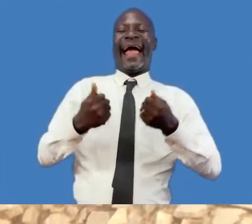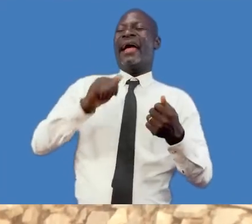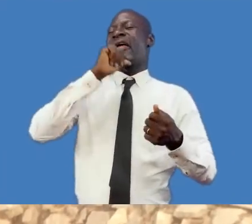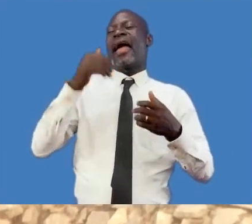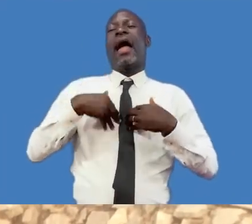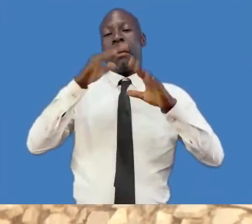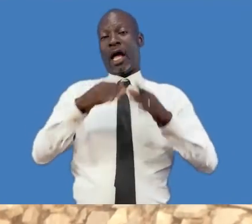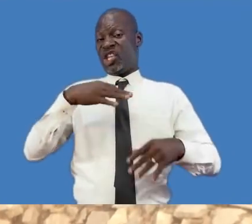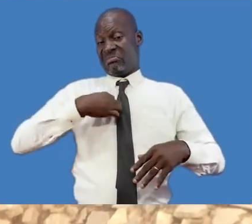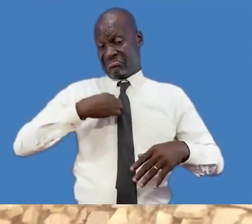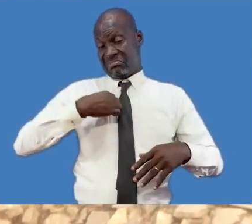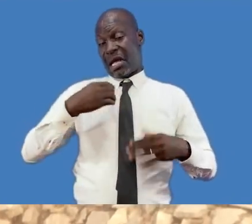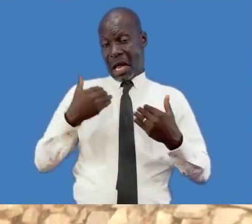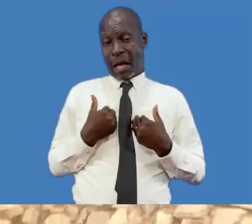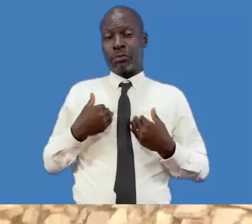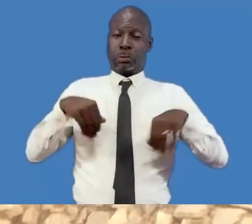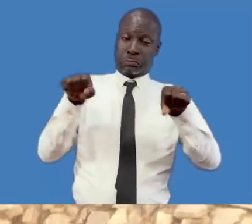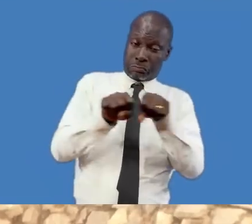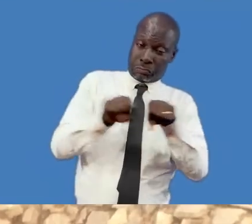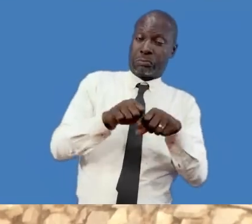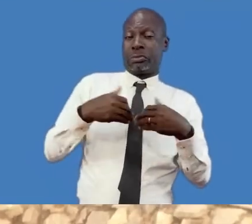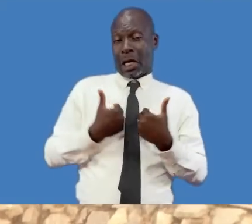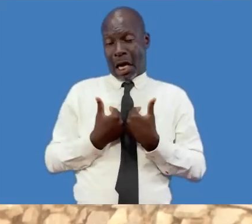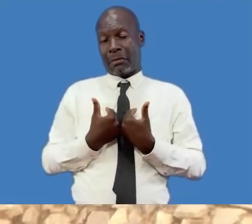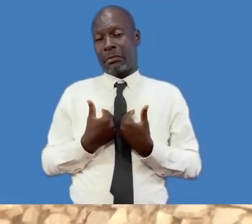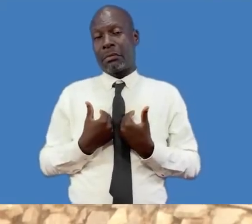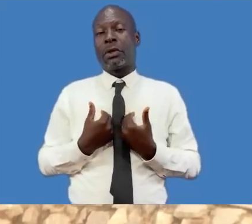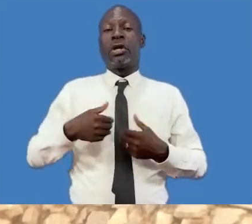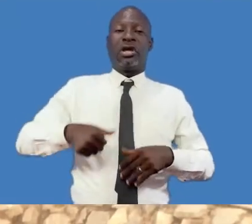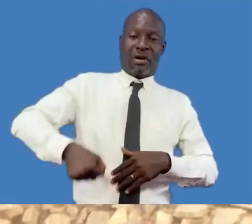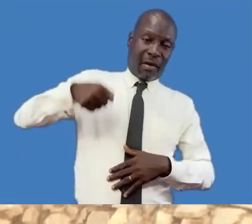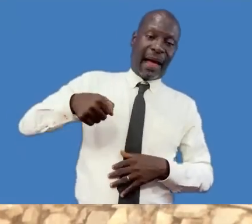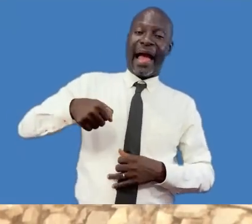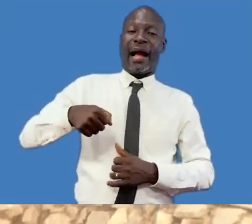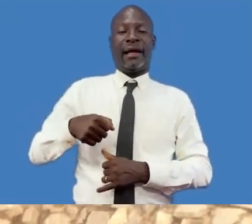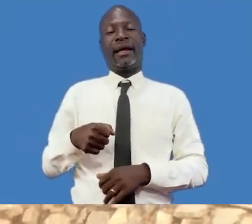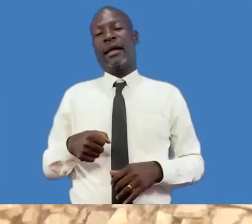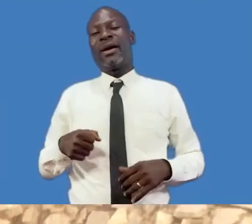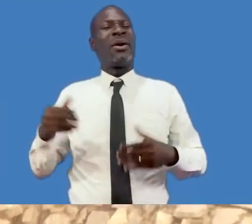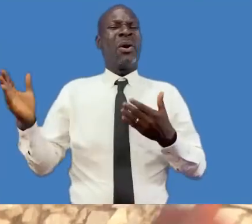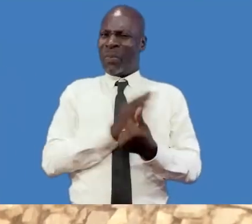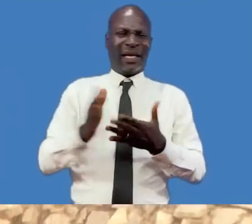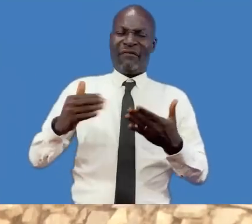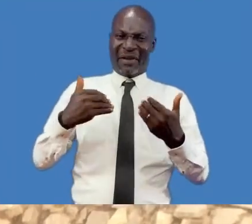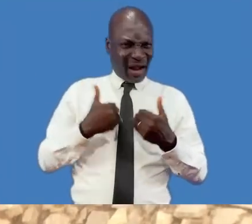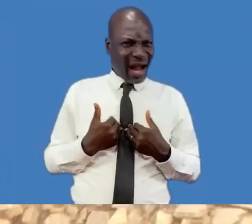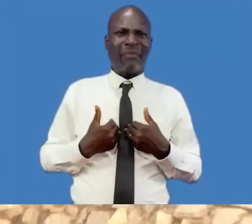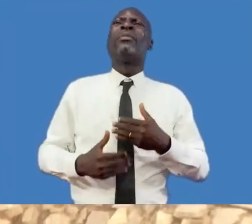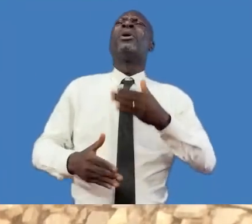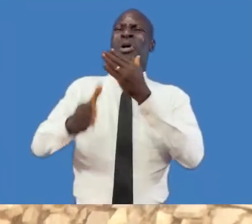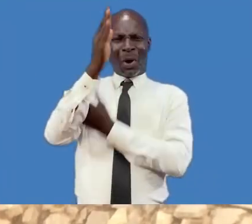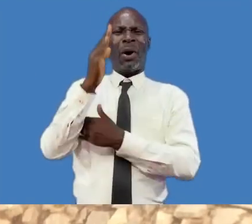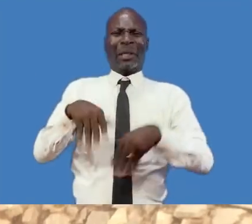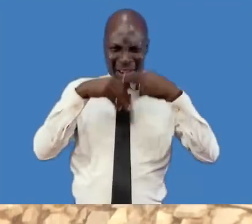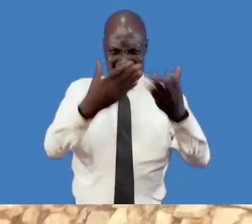o ntade a wo o mpabo a wo o bags a wo just the fun possessions no ho namfa